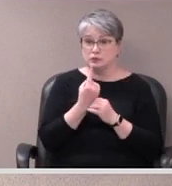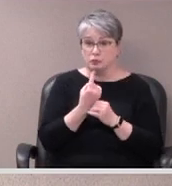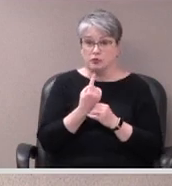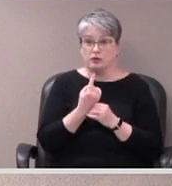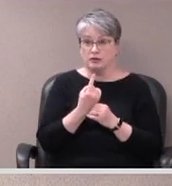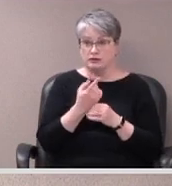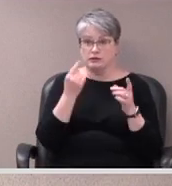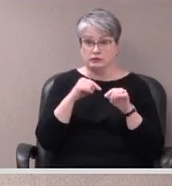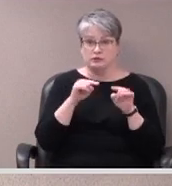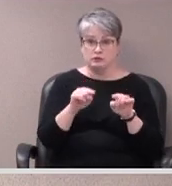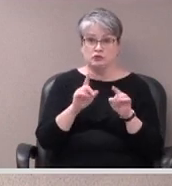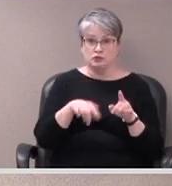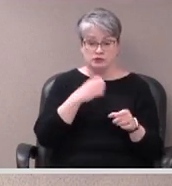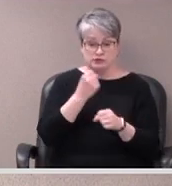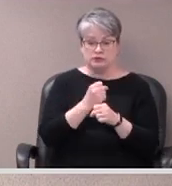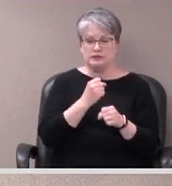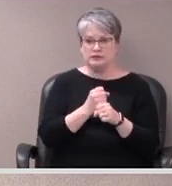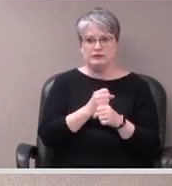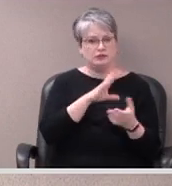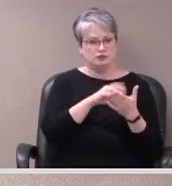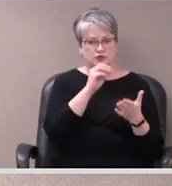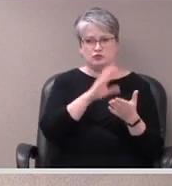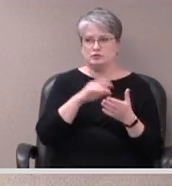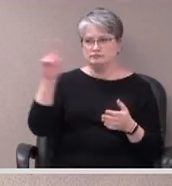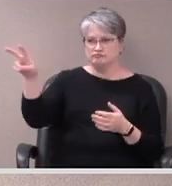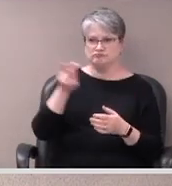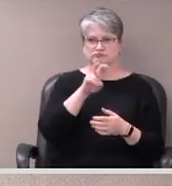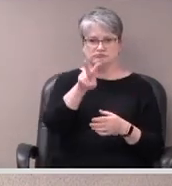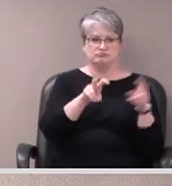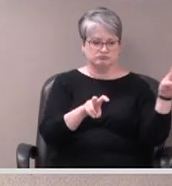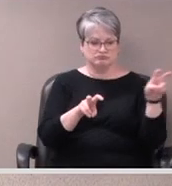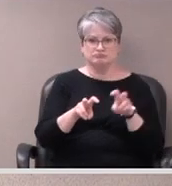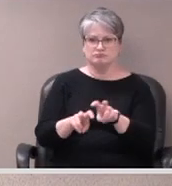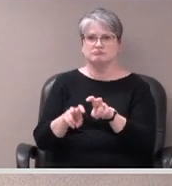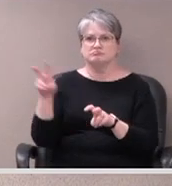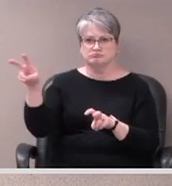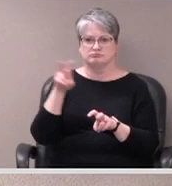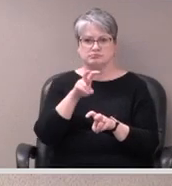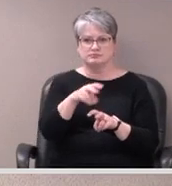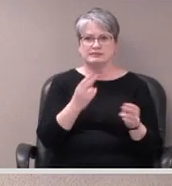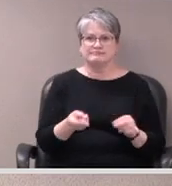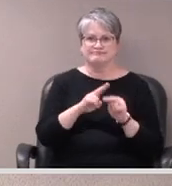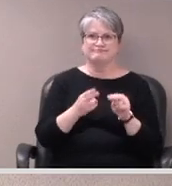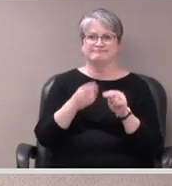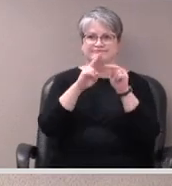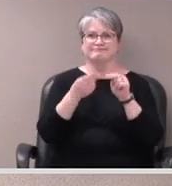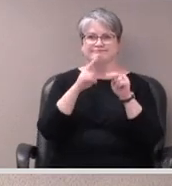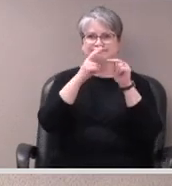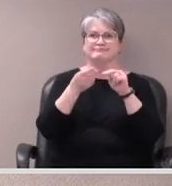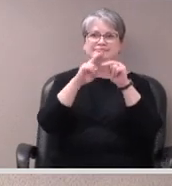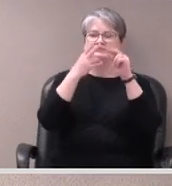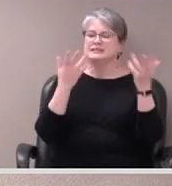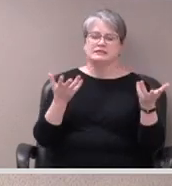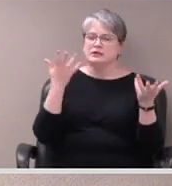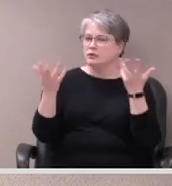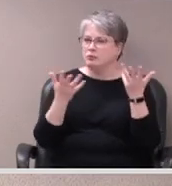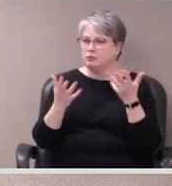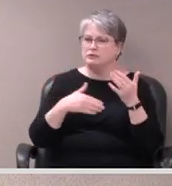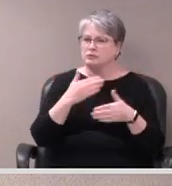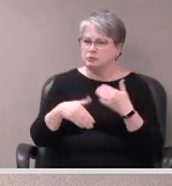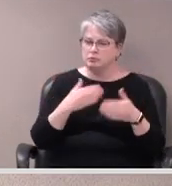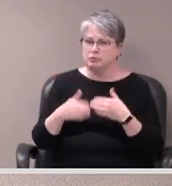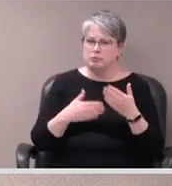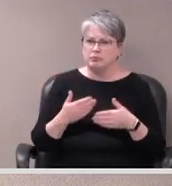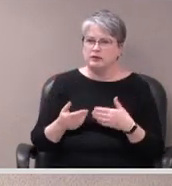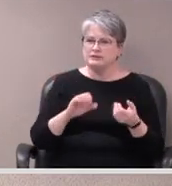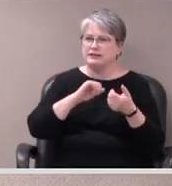and during the course of the year, students are transferred into a building and it increases their enrollment. So what is the process